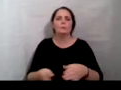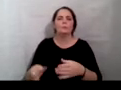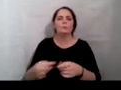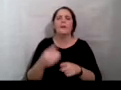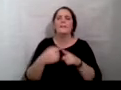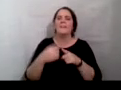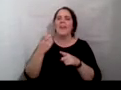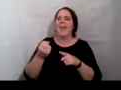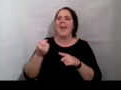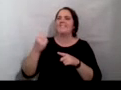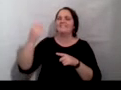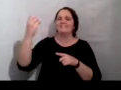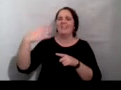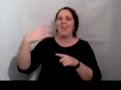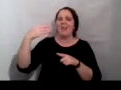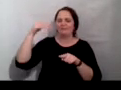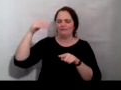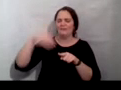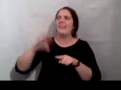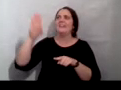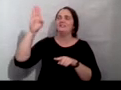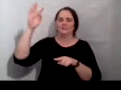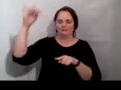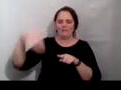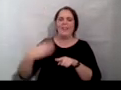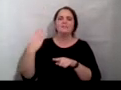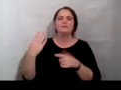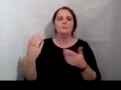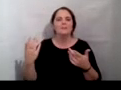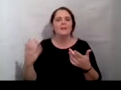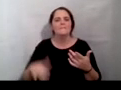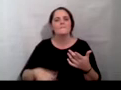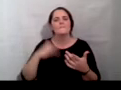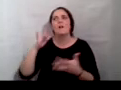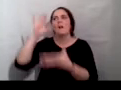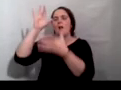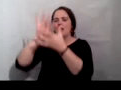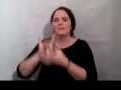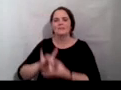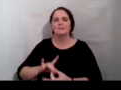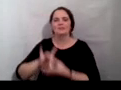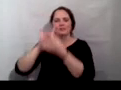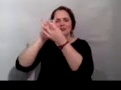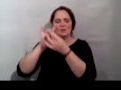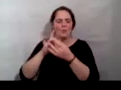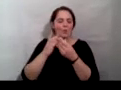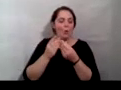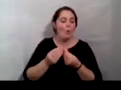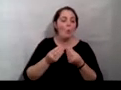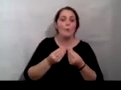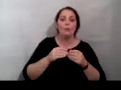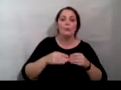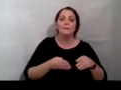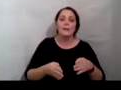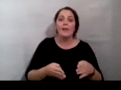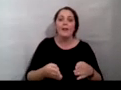and coming down onto country, and then the reflections going back up. I feel like I can feel that synergy between the wetland